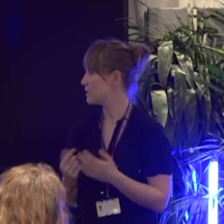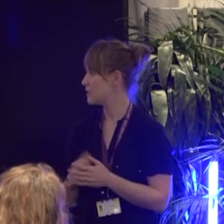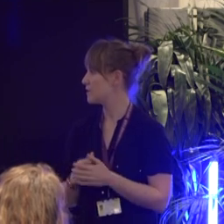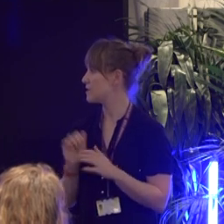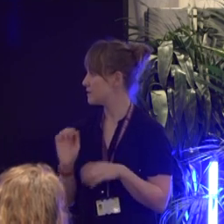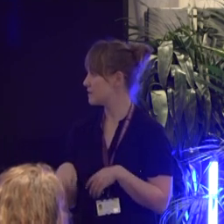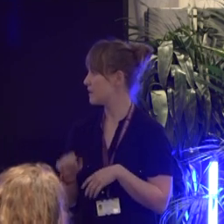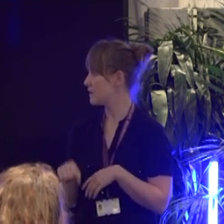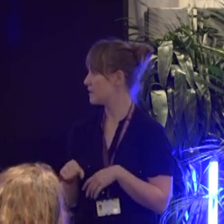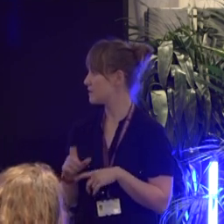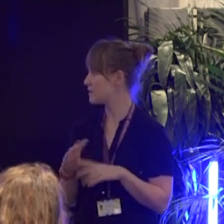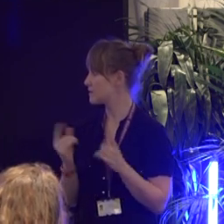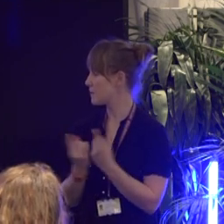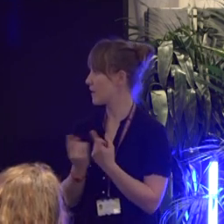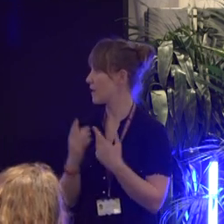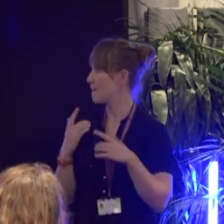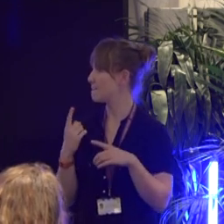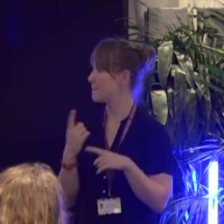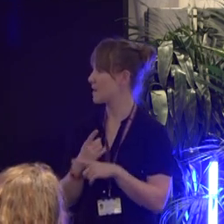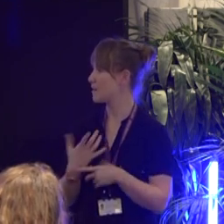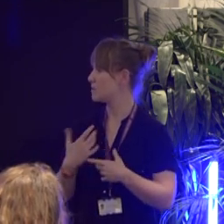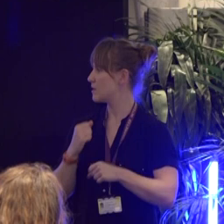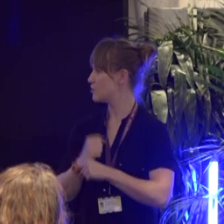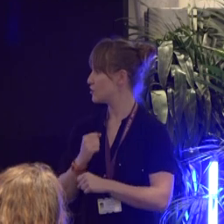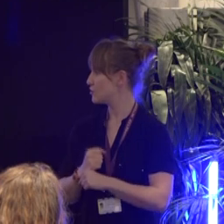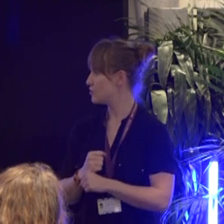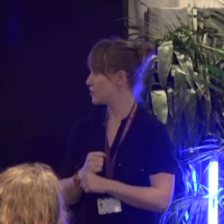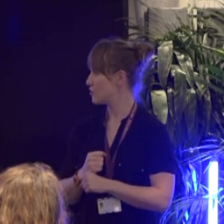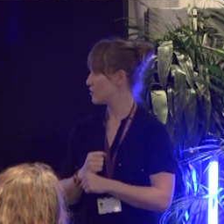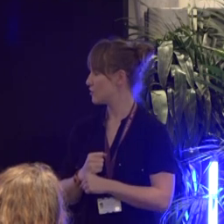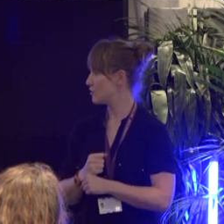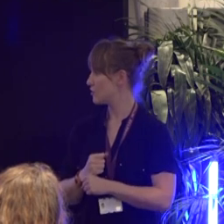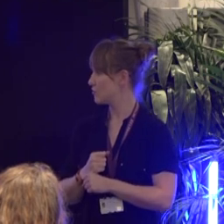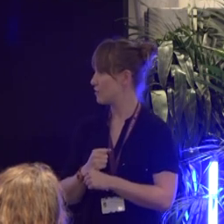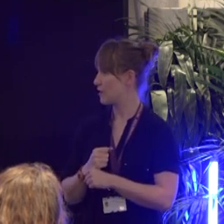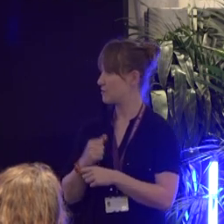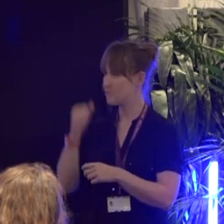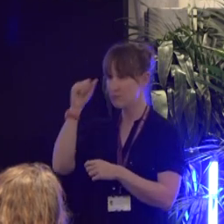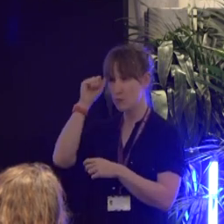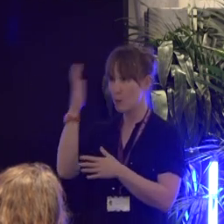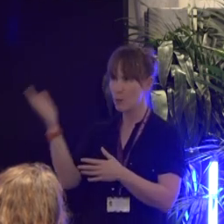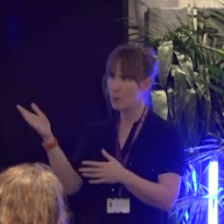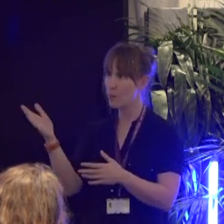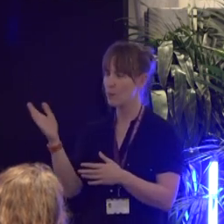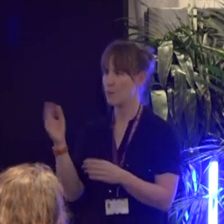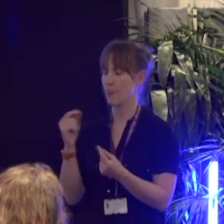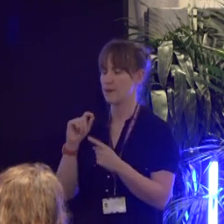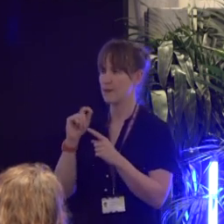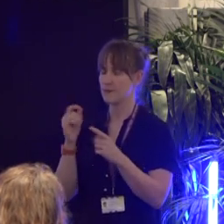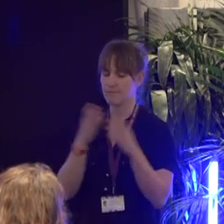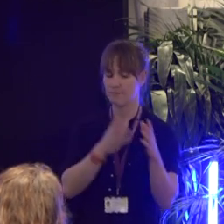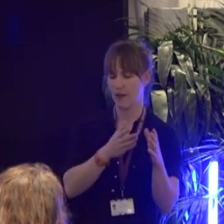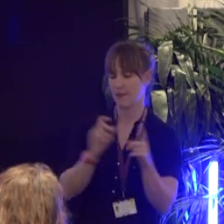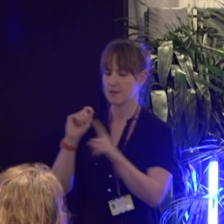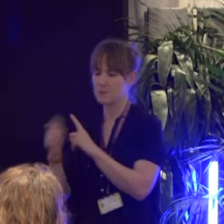So yeah, there's something about sort of the general and the known and the specific